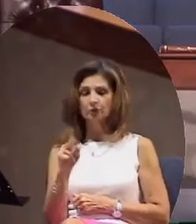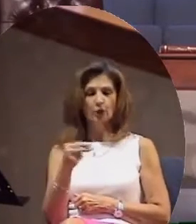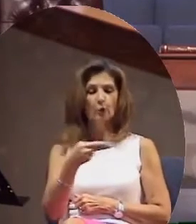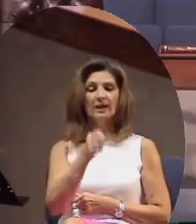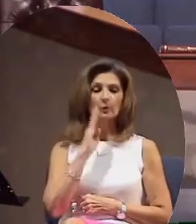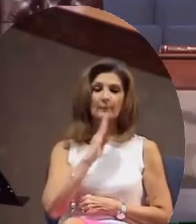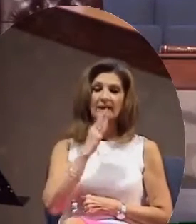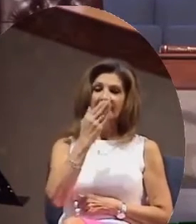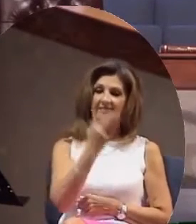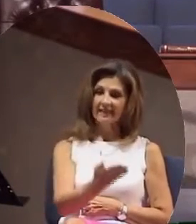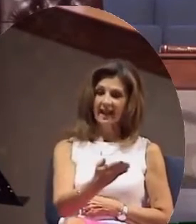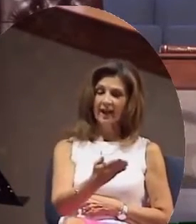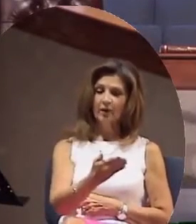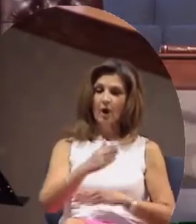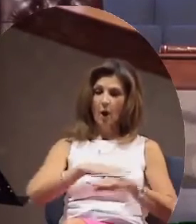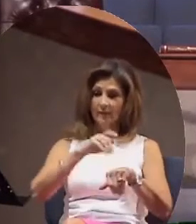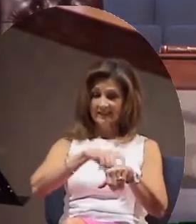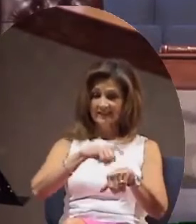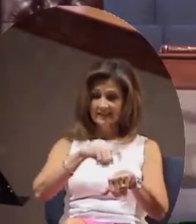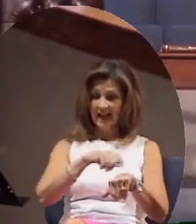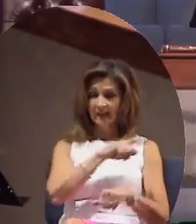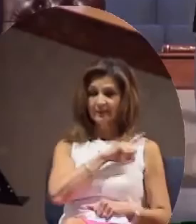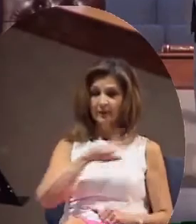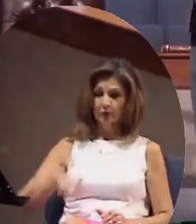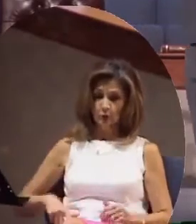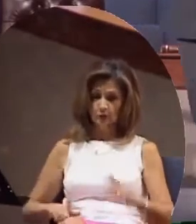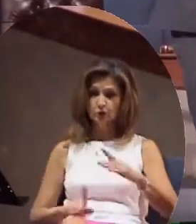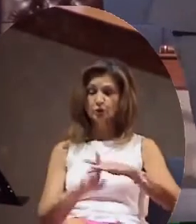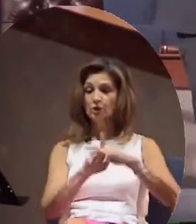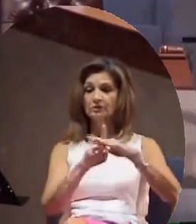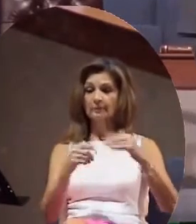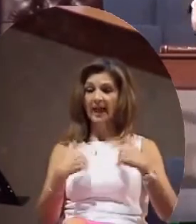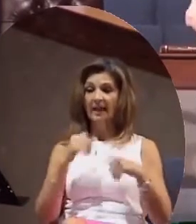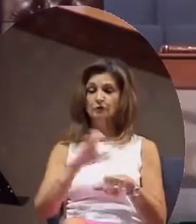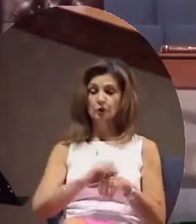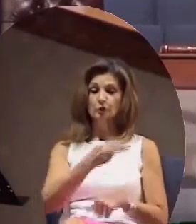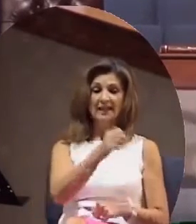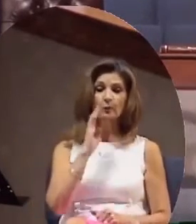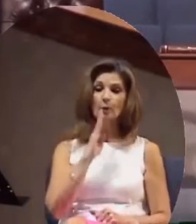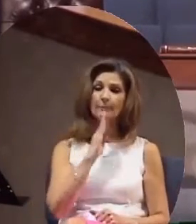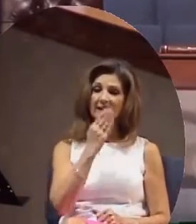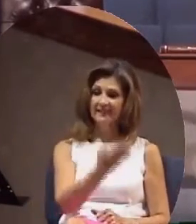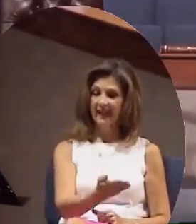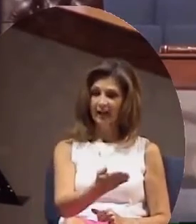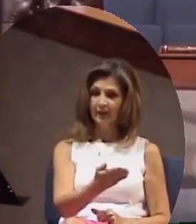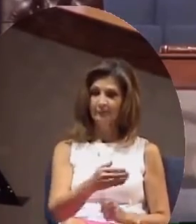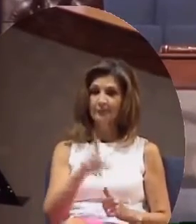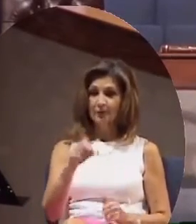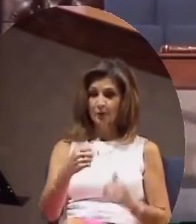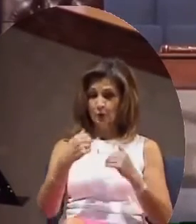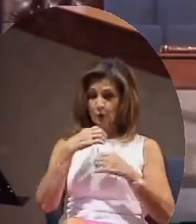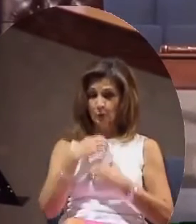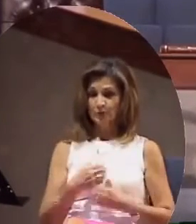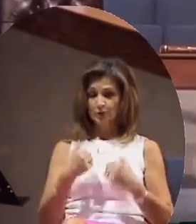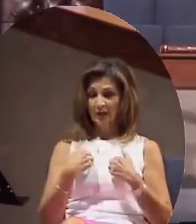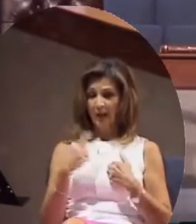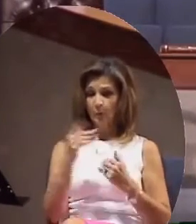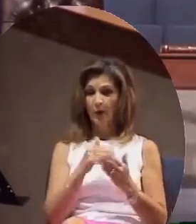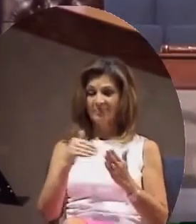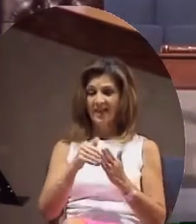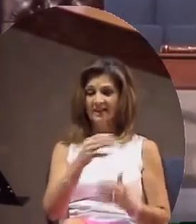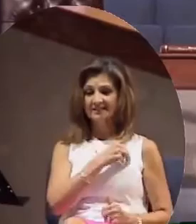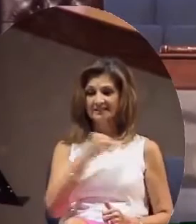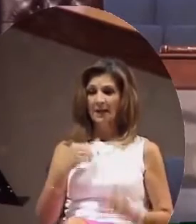there on the time when the Lord shows up to have church. He's going to be there. Amen. Don't you wish you had about 1,000 like that?